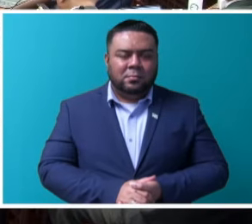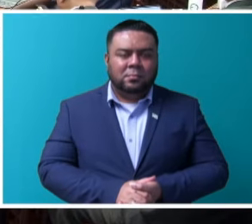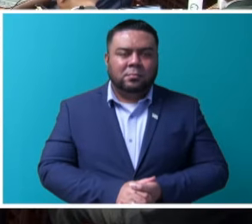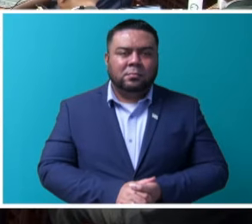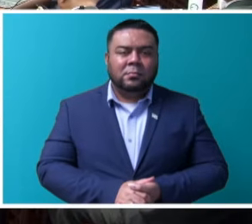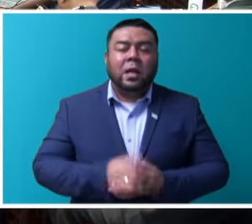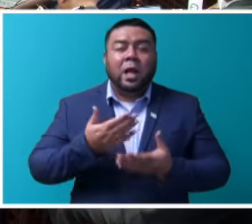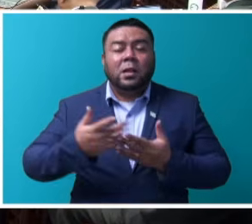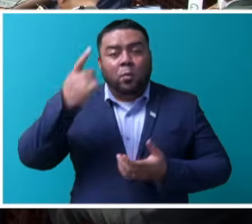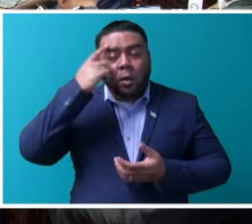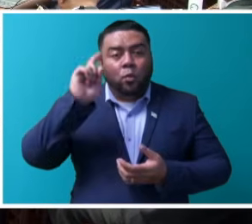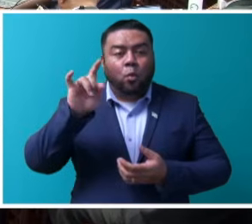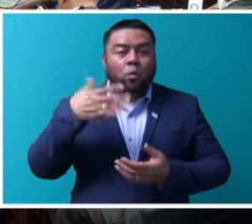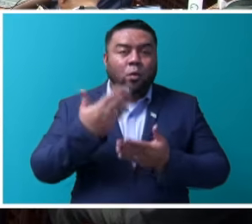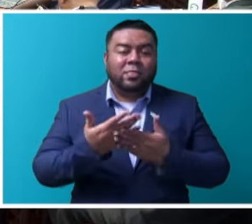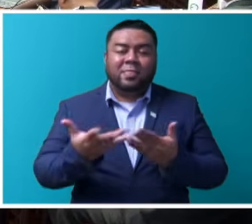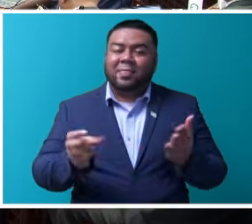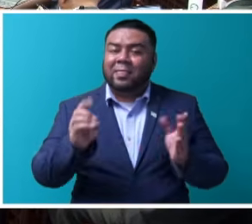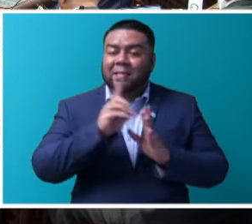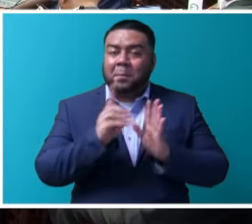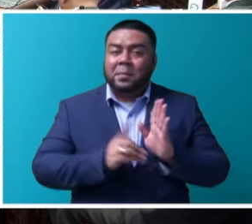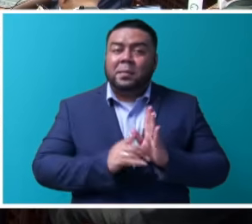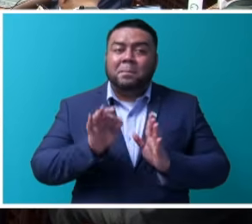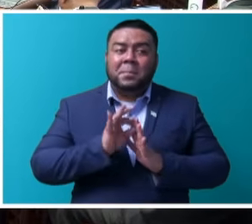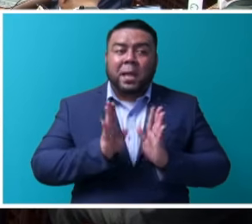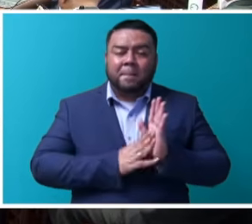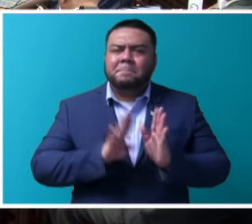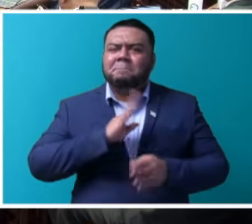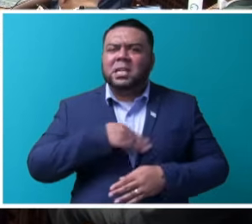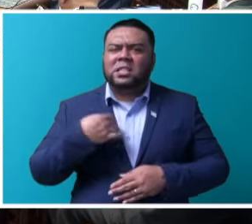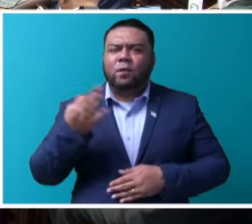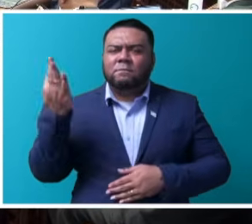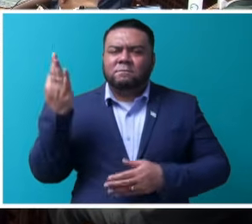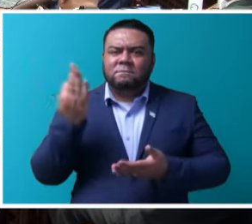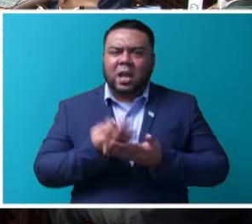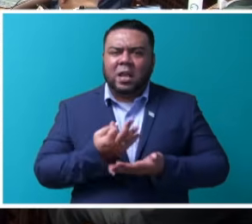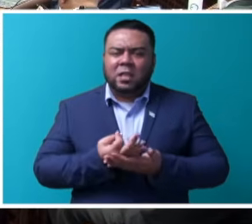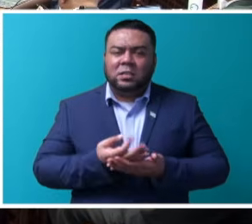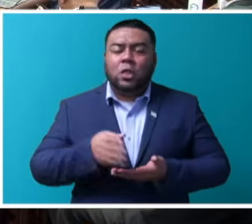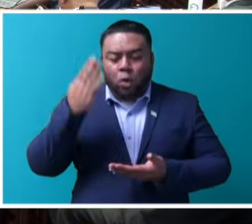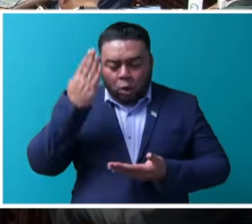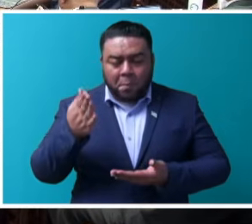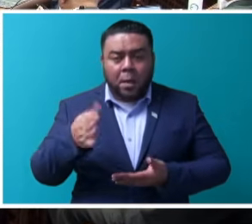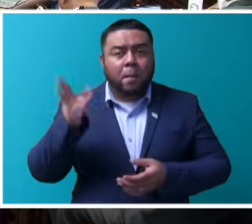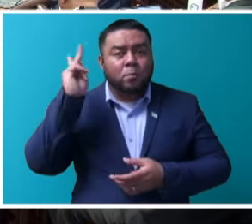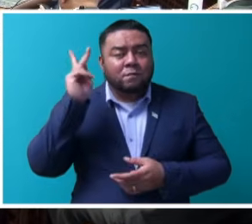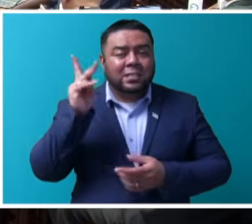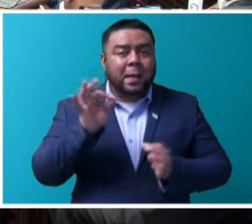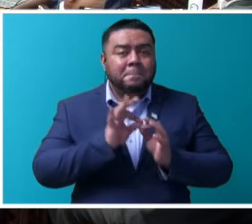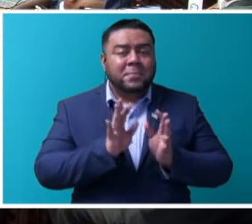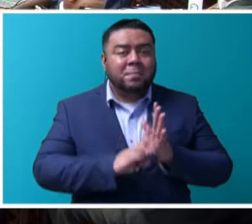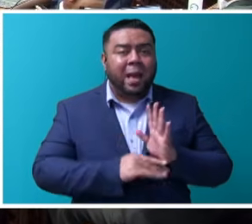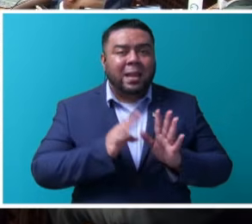I now call upon the Deputy Prime Minister and Minister for Finance, the Honorable Professor Biman Prasad, to deliver